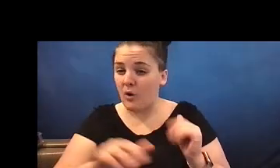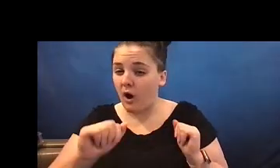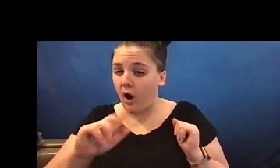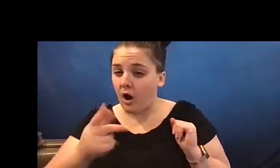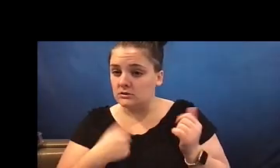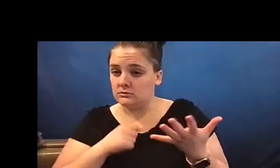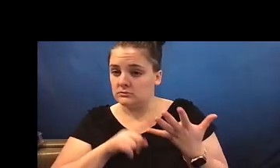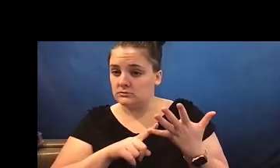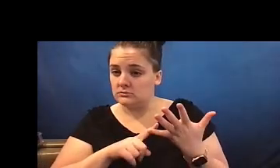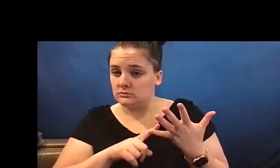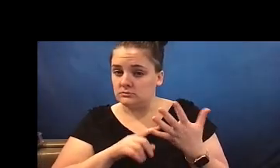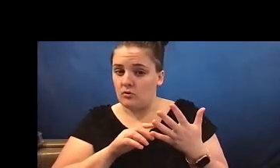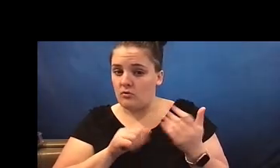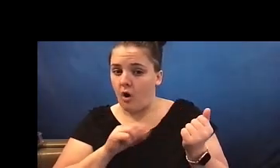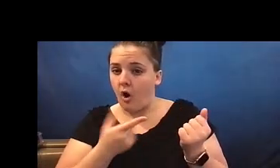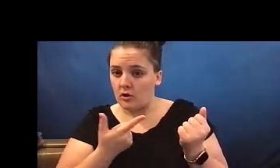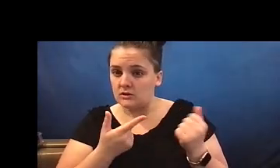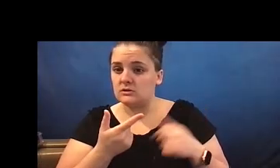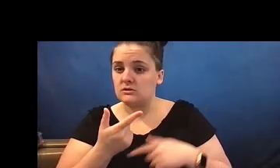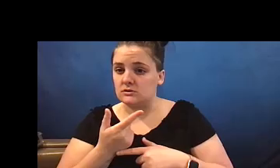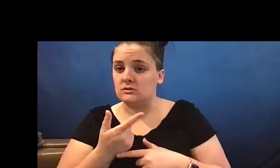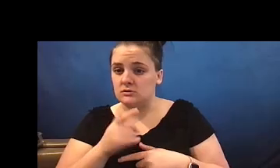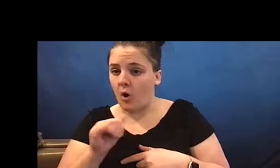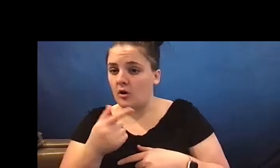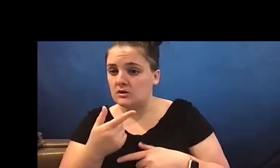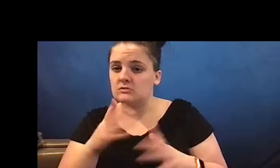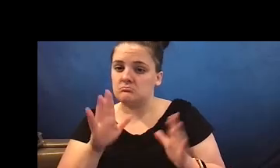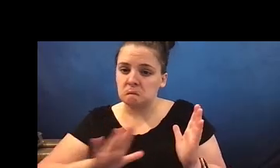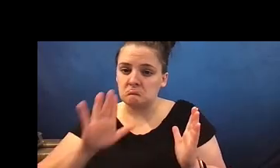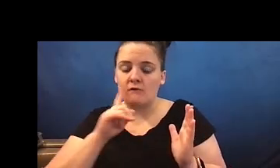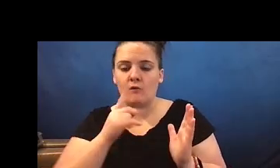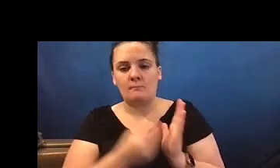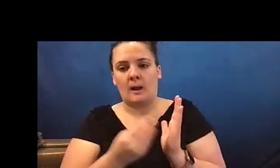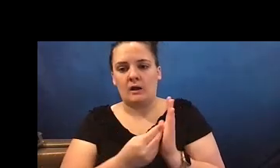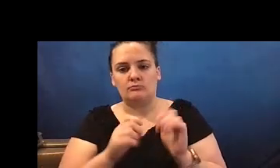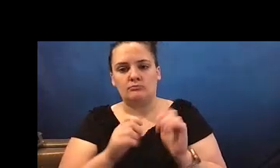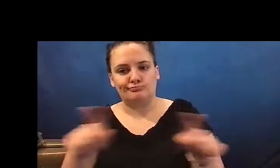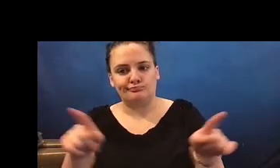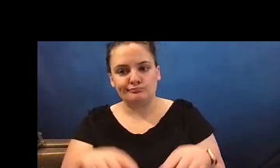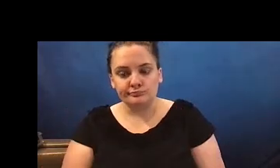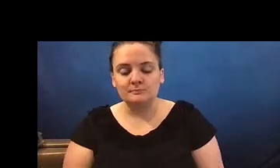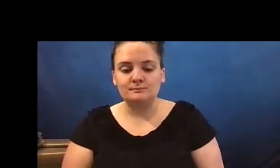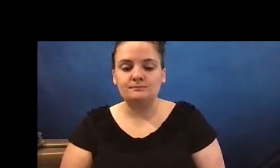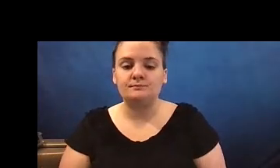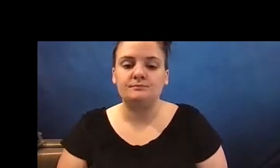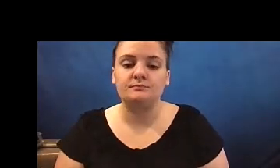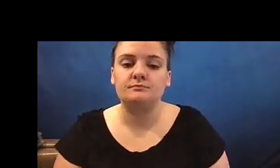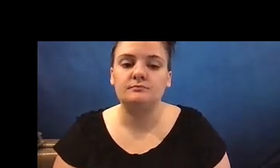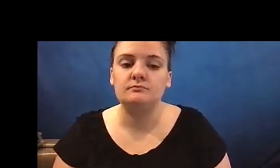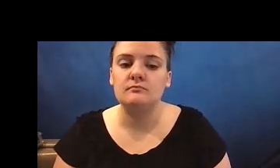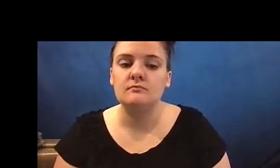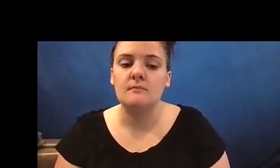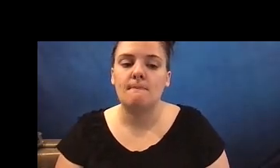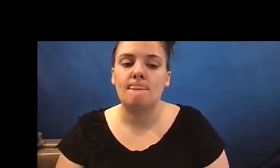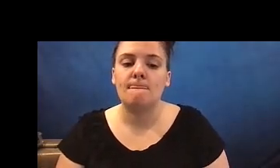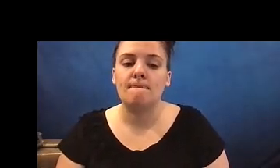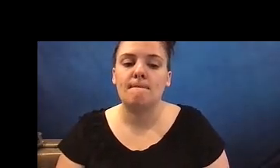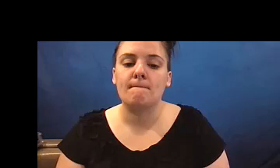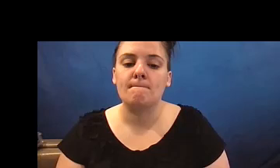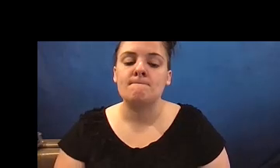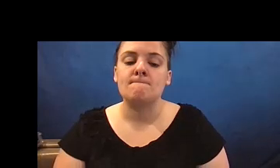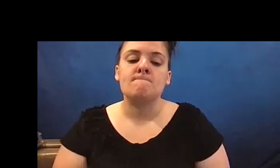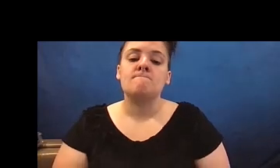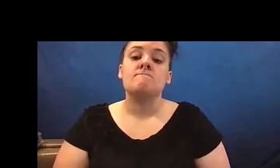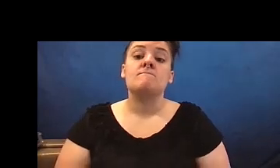August at the very earliest to get funding out the door. I think that the way that the feds have set up